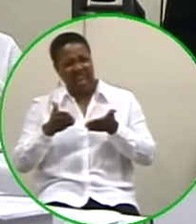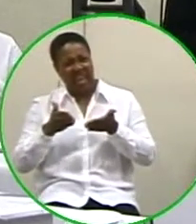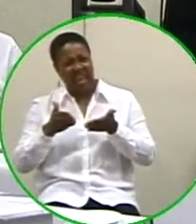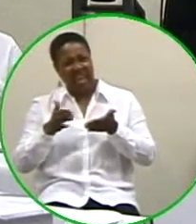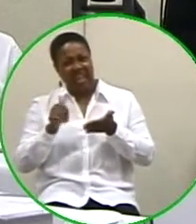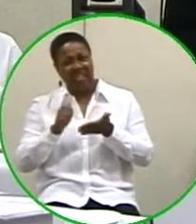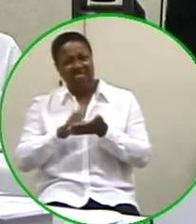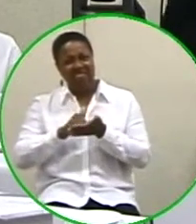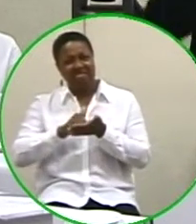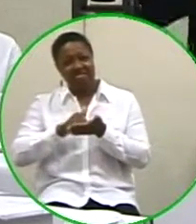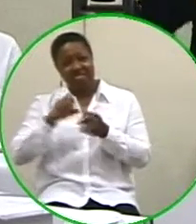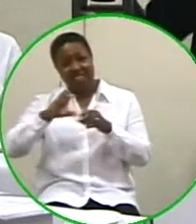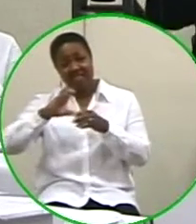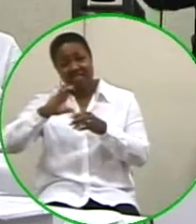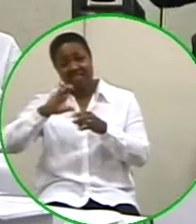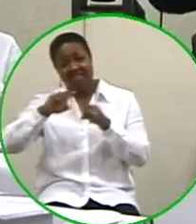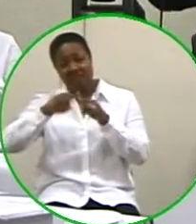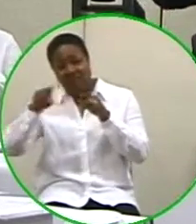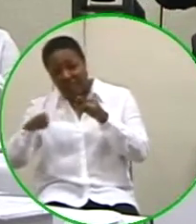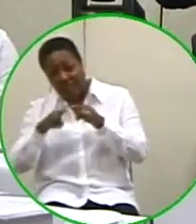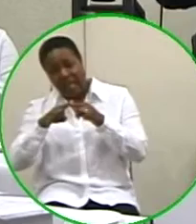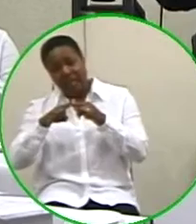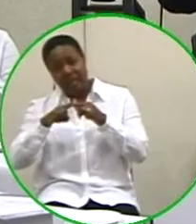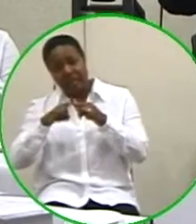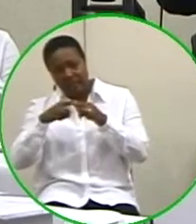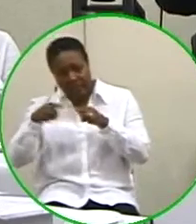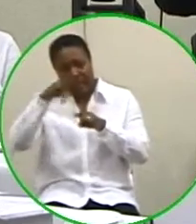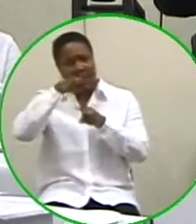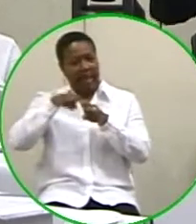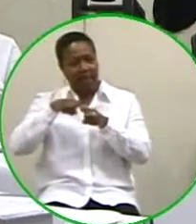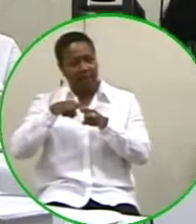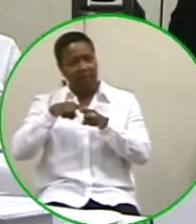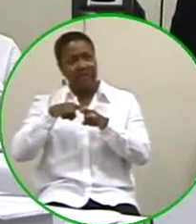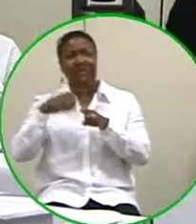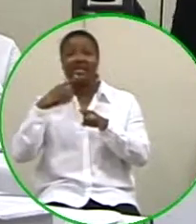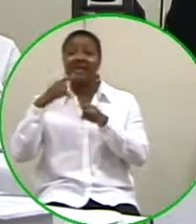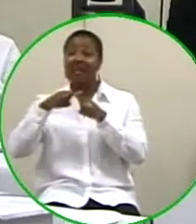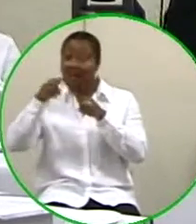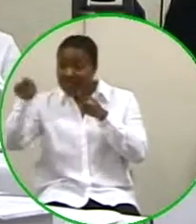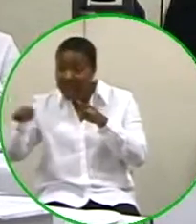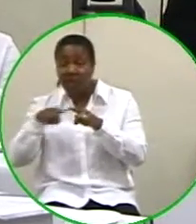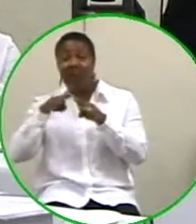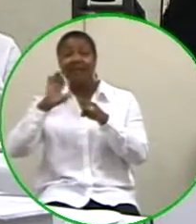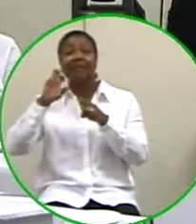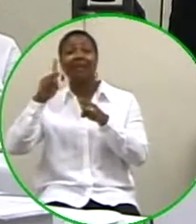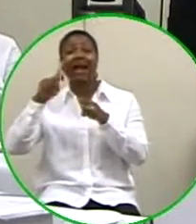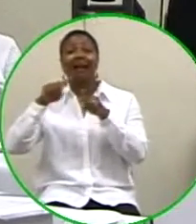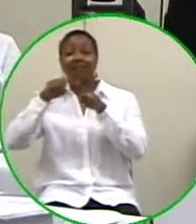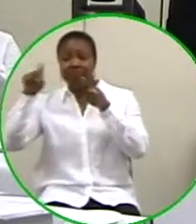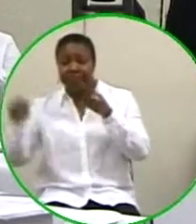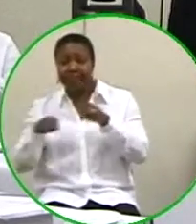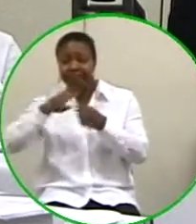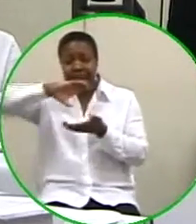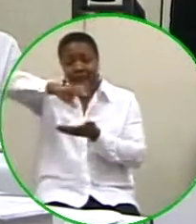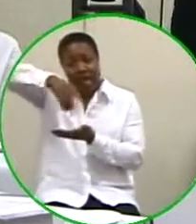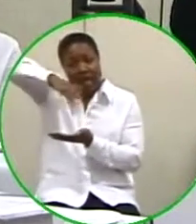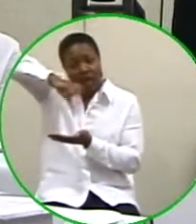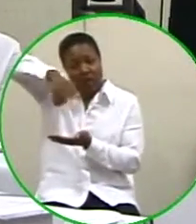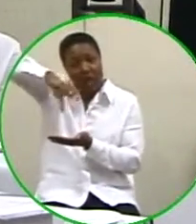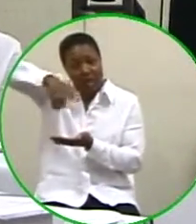That's clockwise. That's counterclockwise. It says clockwise. It says clockwise. I'm like, That's right.